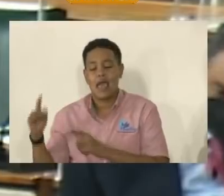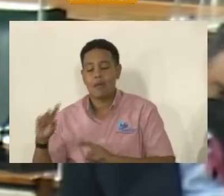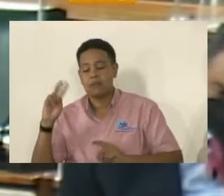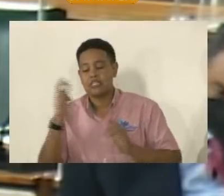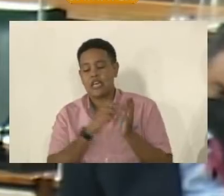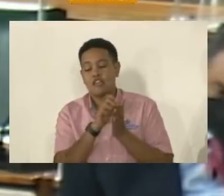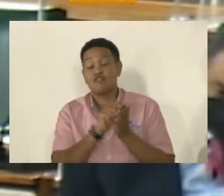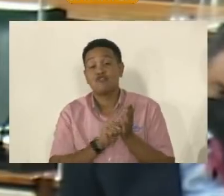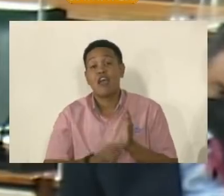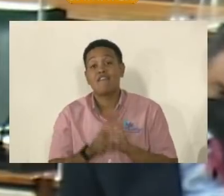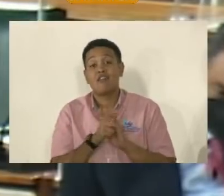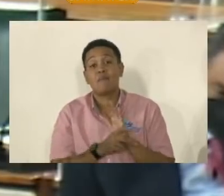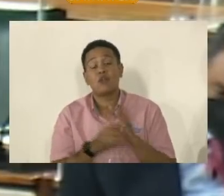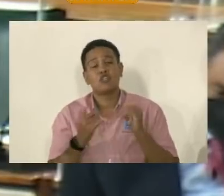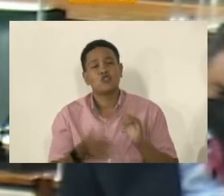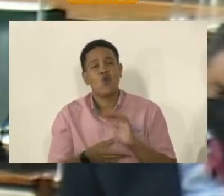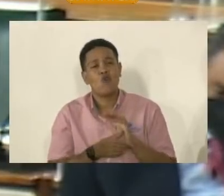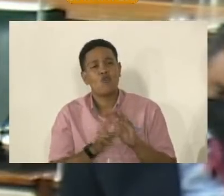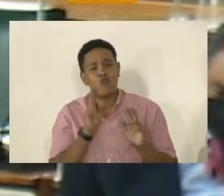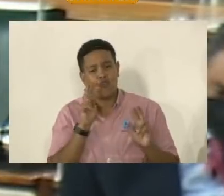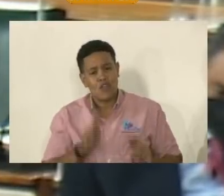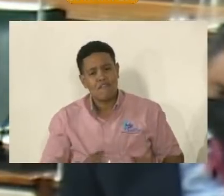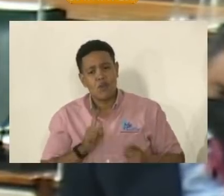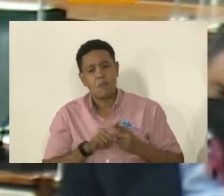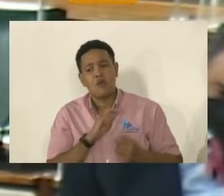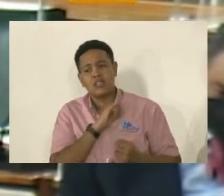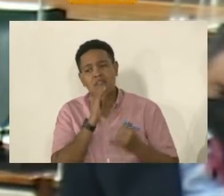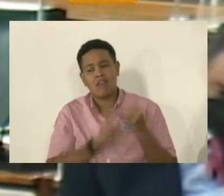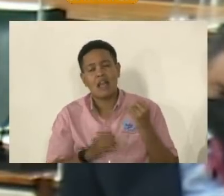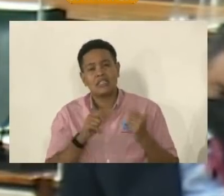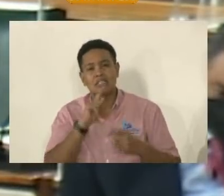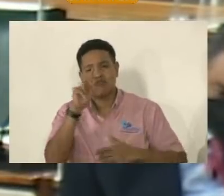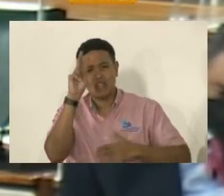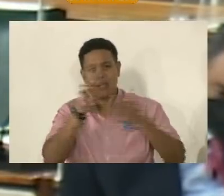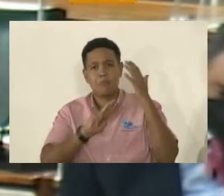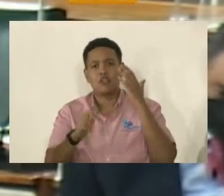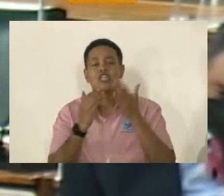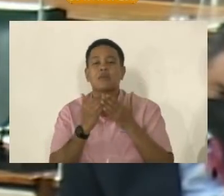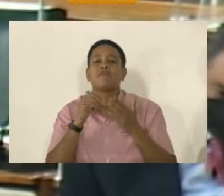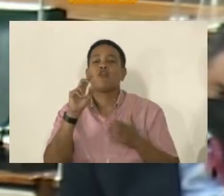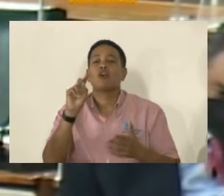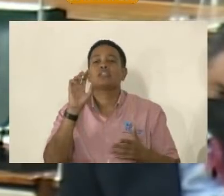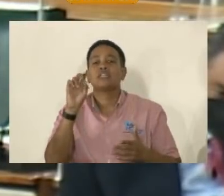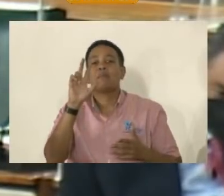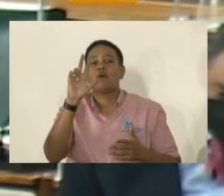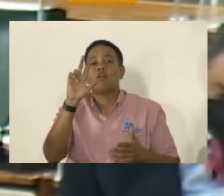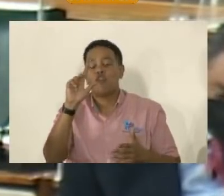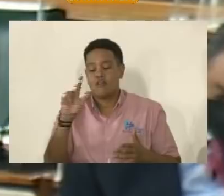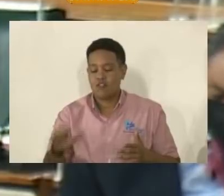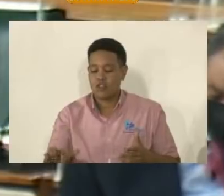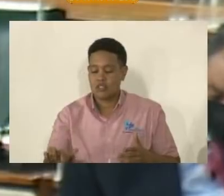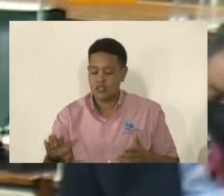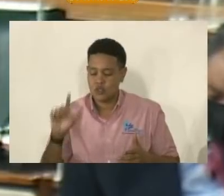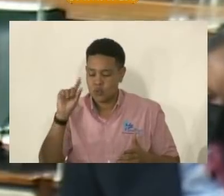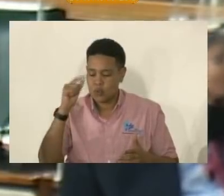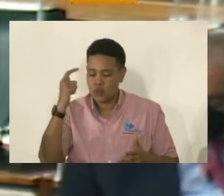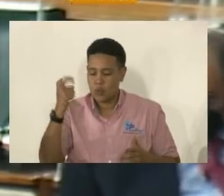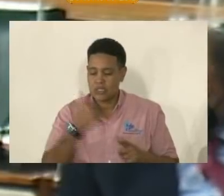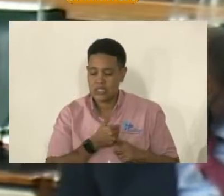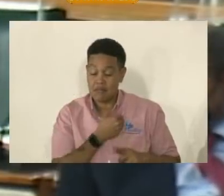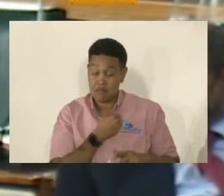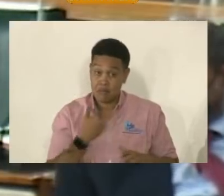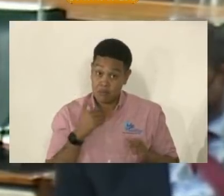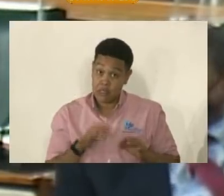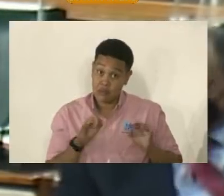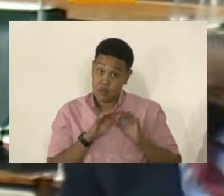of the policy is under review and finalization is projected before December 31st, 2021. Colleagues, important